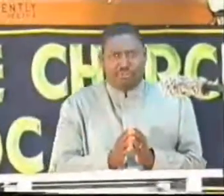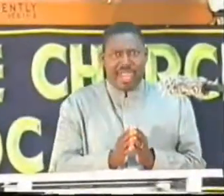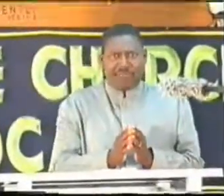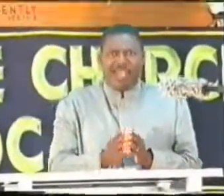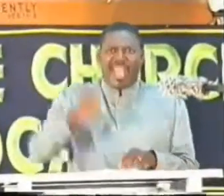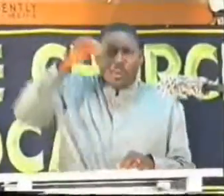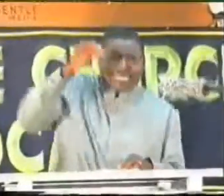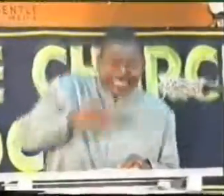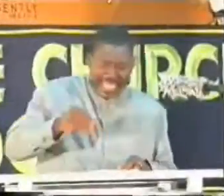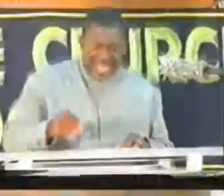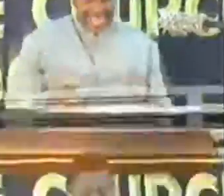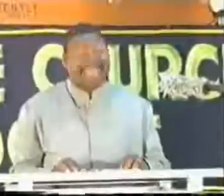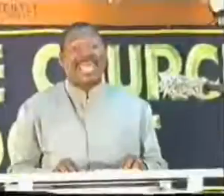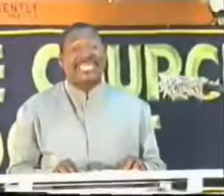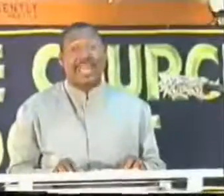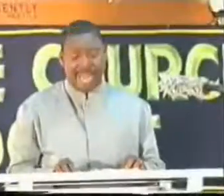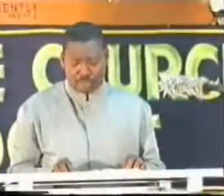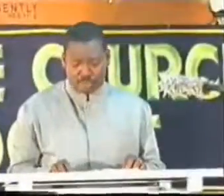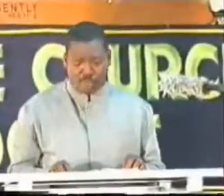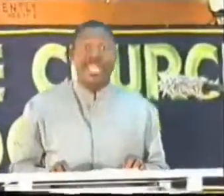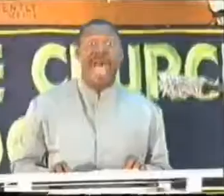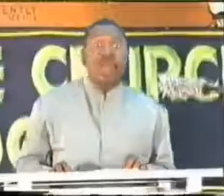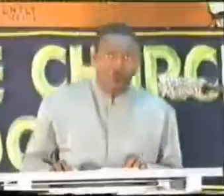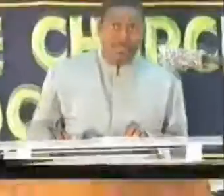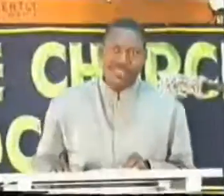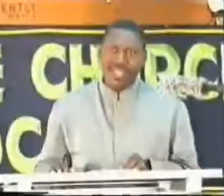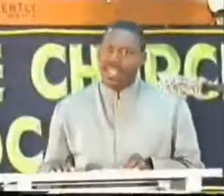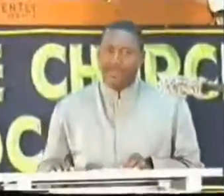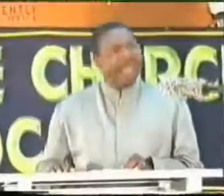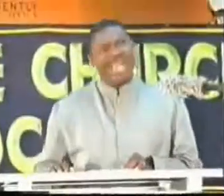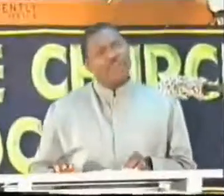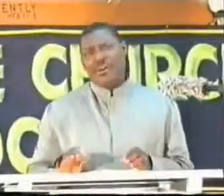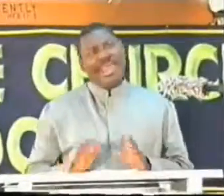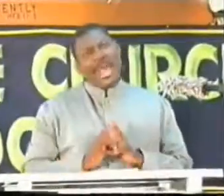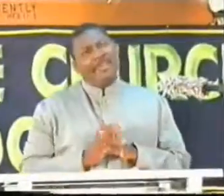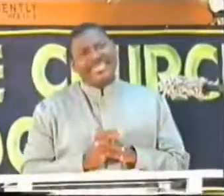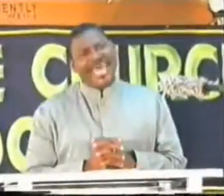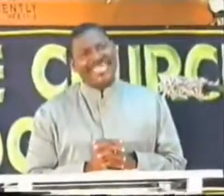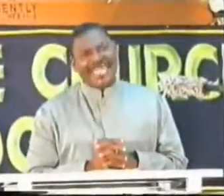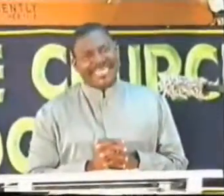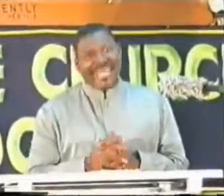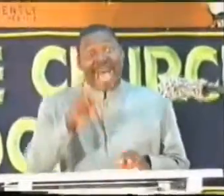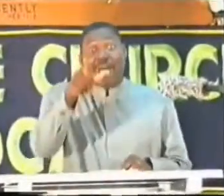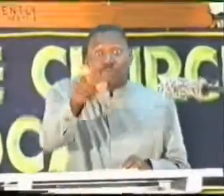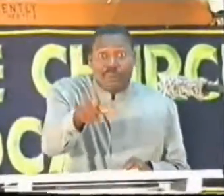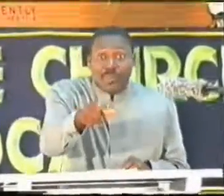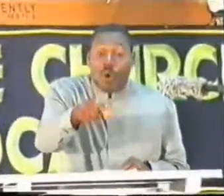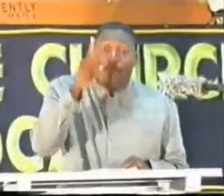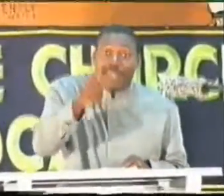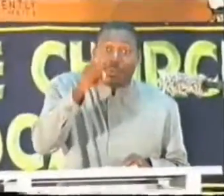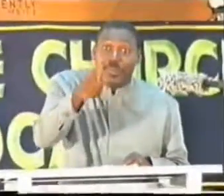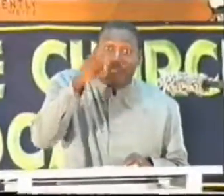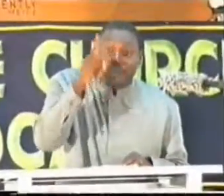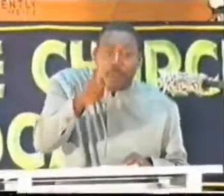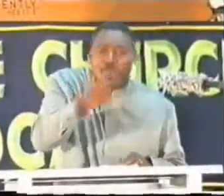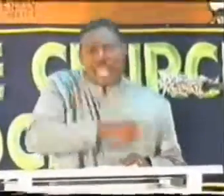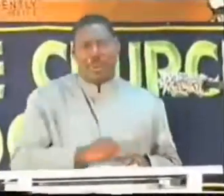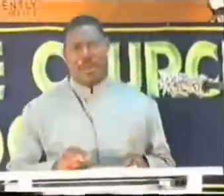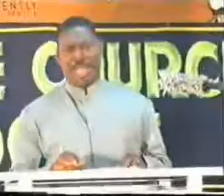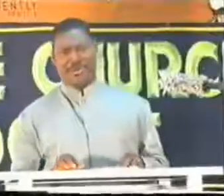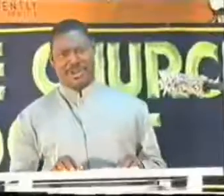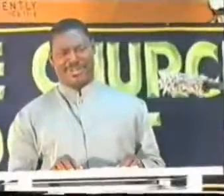any wholesome, I will go for the man or my Israel, and one say, and not tight and ran also, not a war. Minims as of one any abritis a